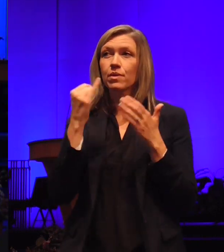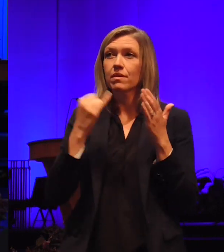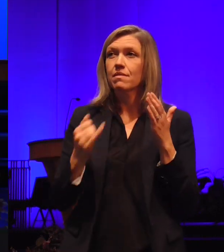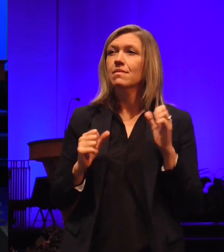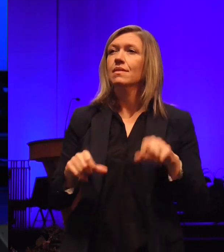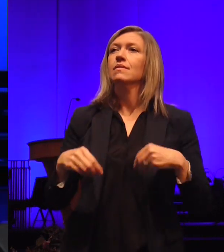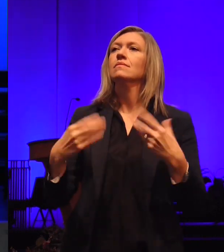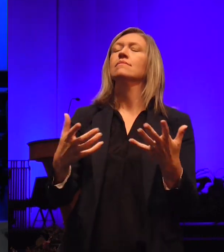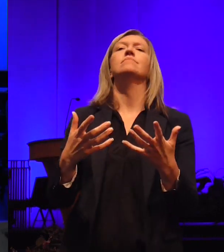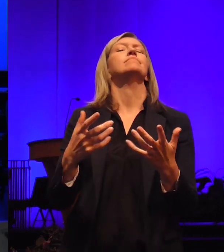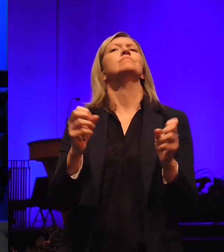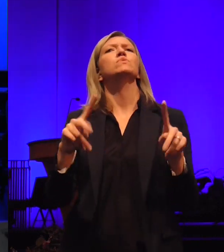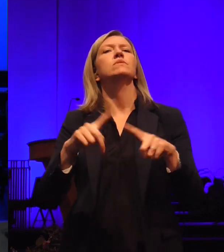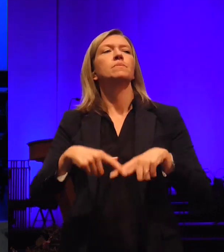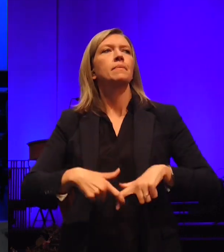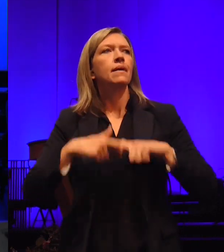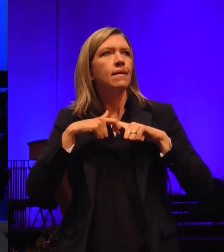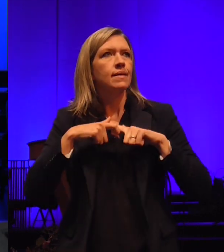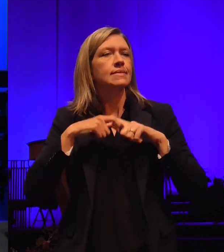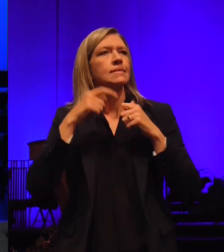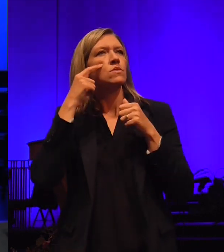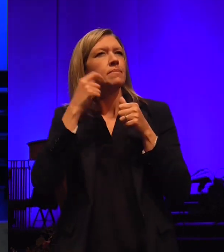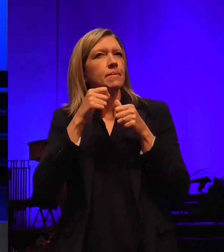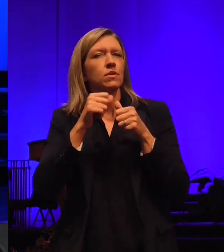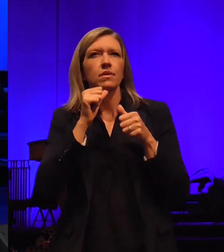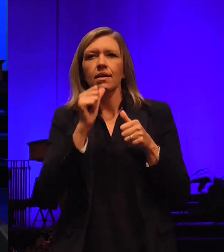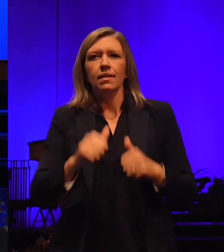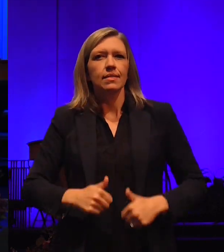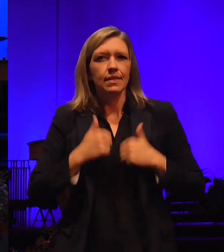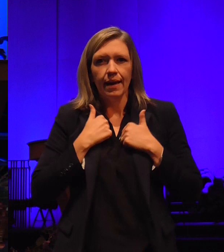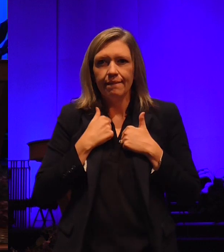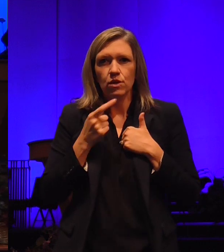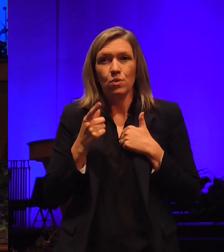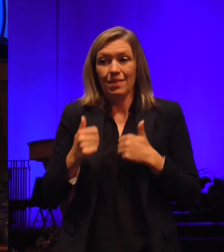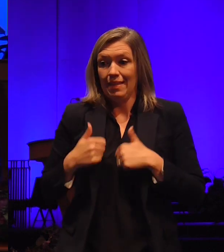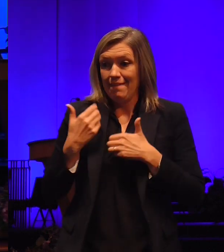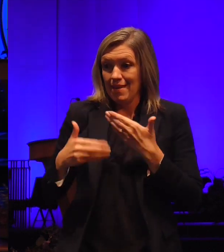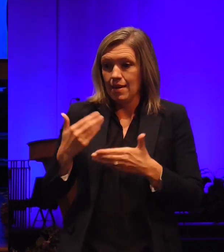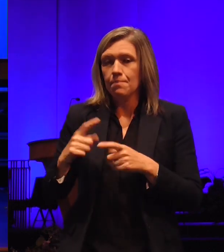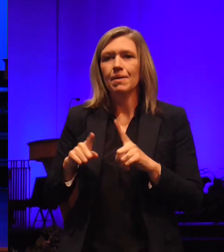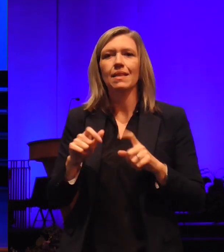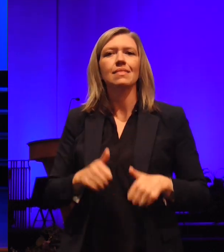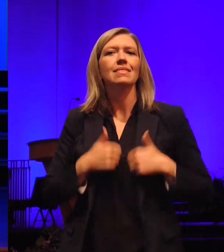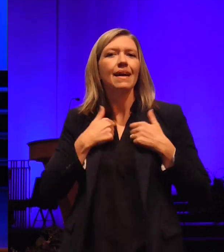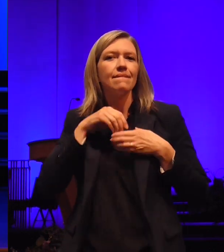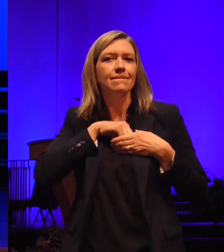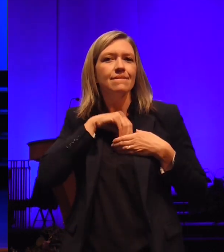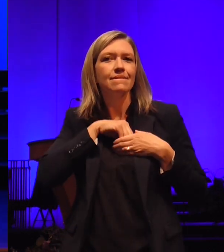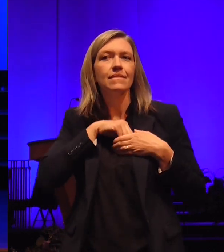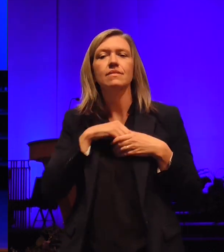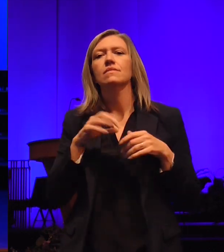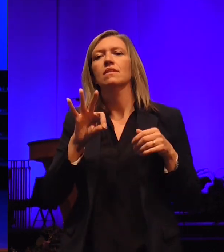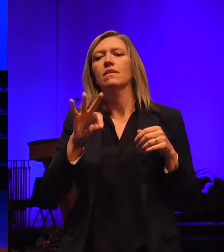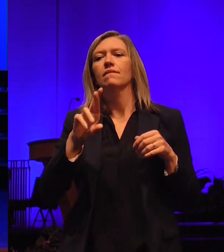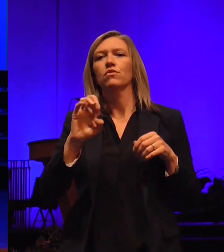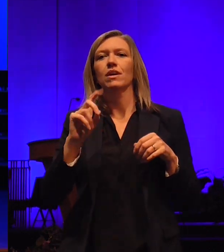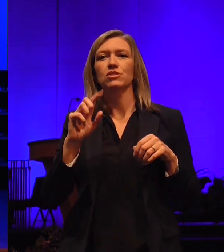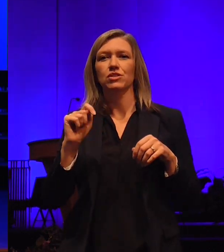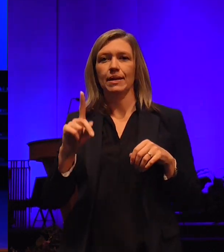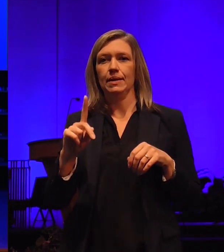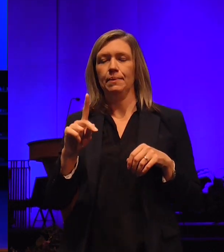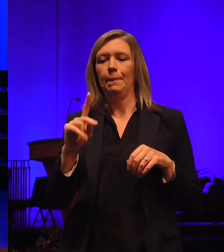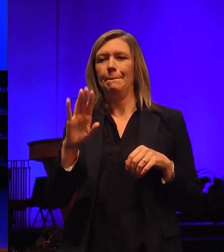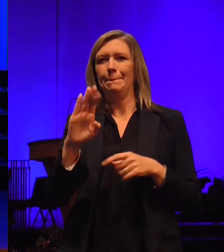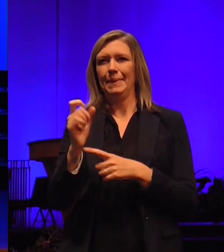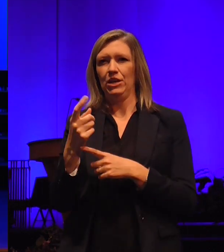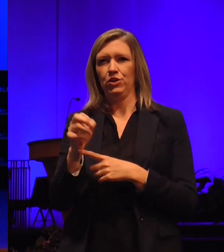remember not the life you're leading, but the life that's living you. Frederick Buechner said of art, "Art